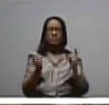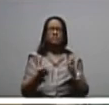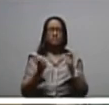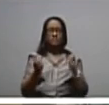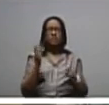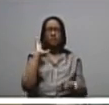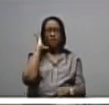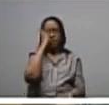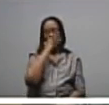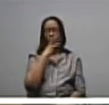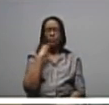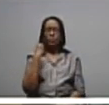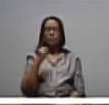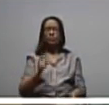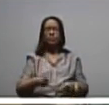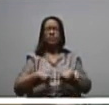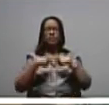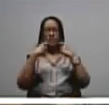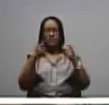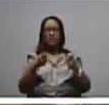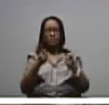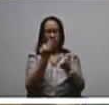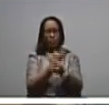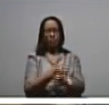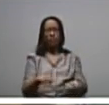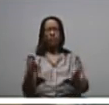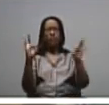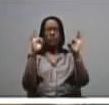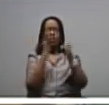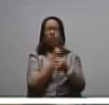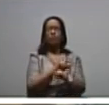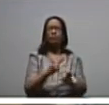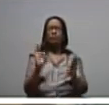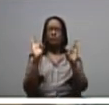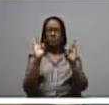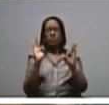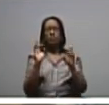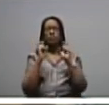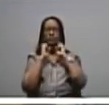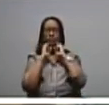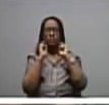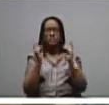beautiful gift of freedom, freedom from sin.